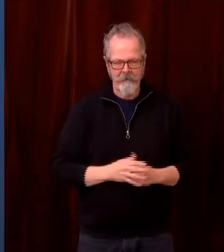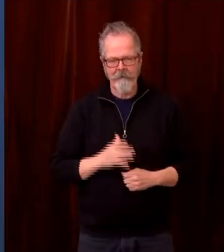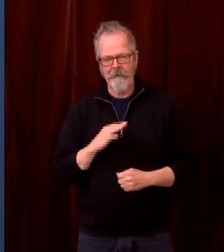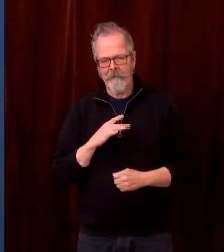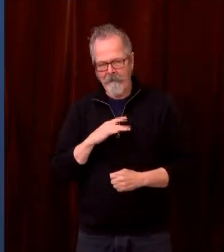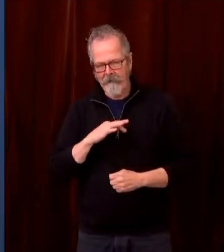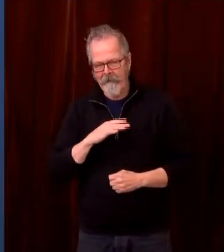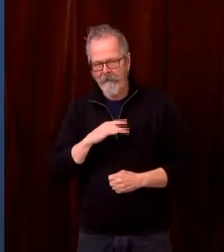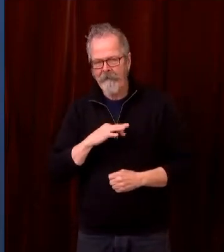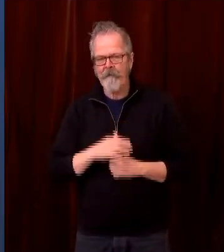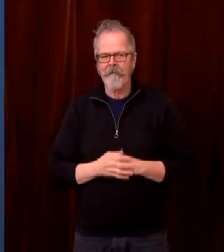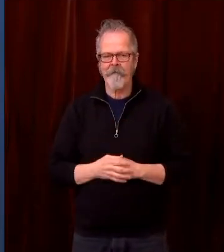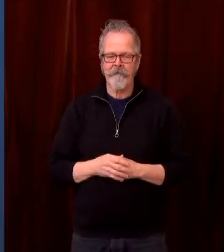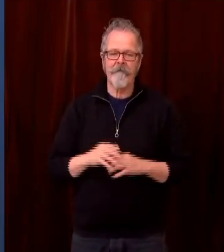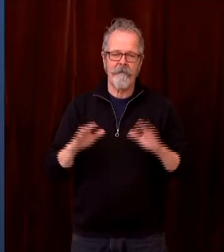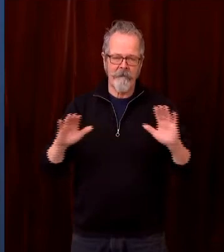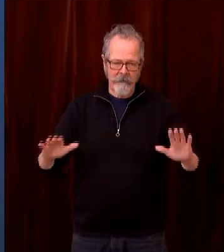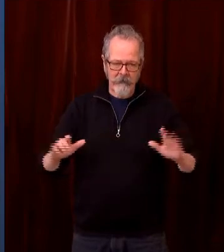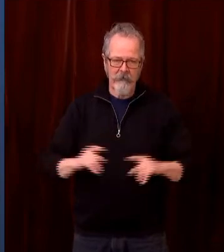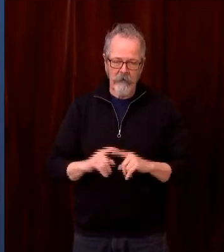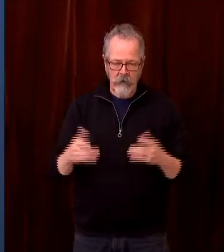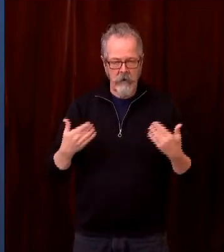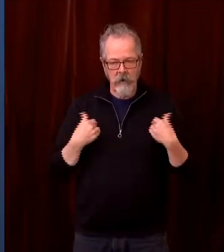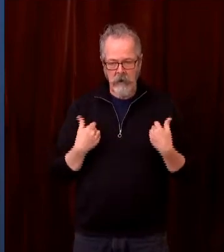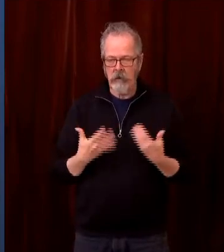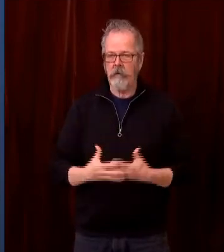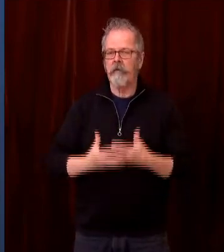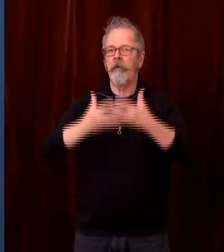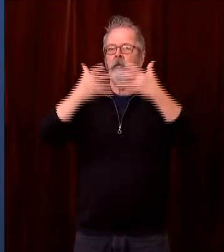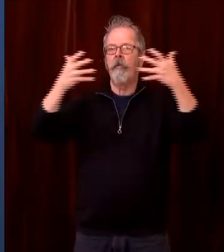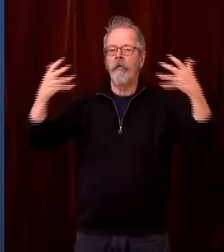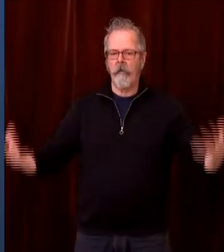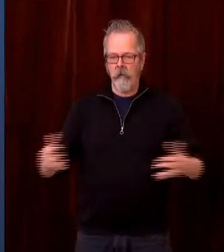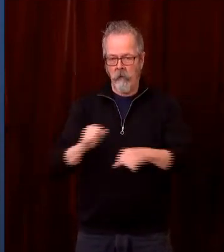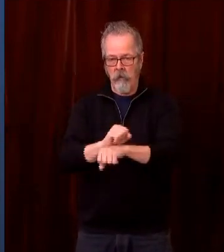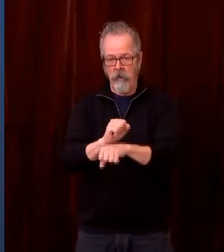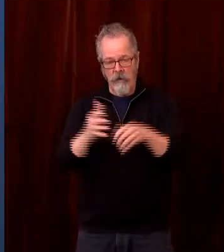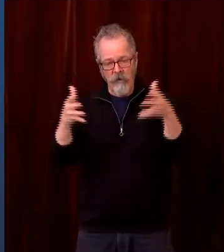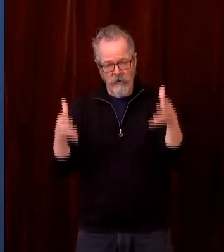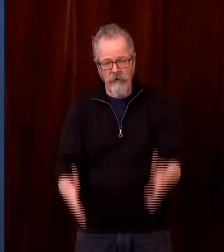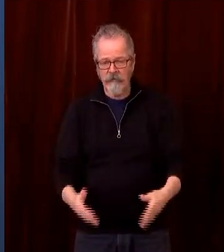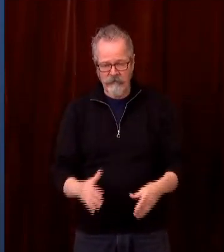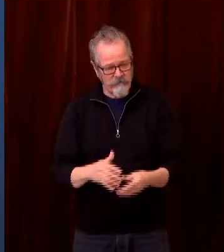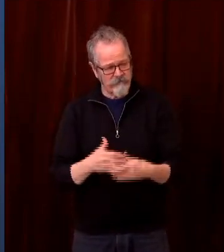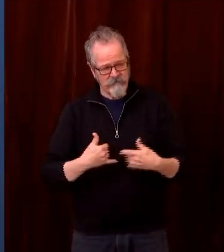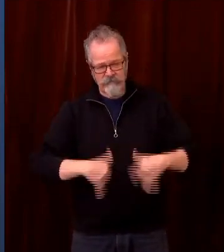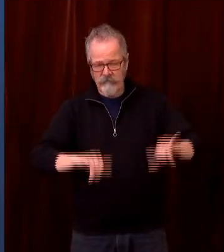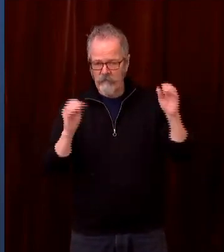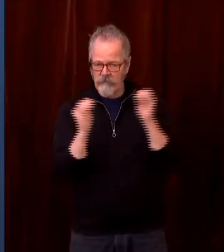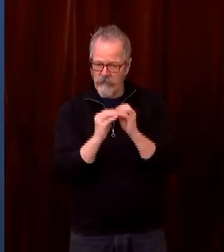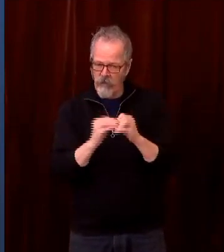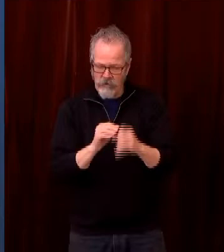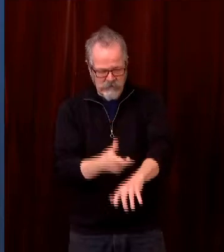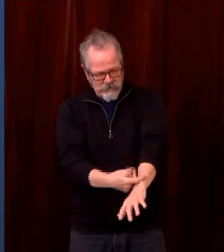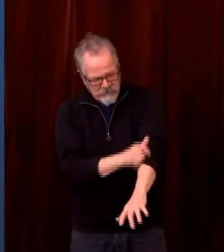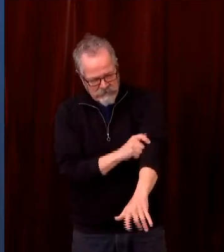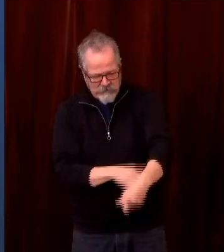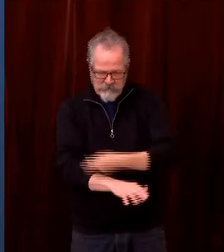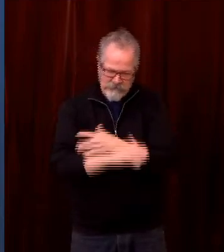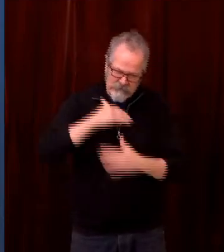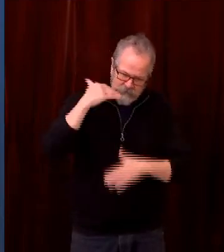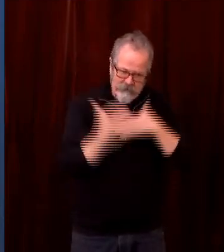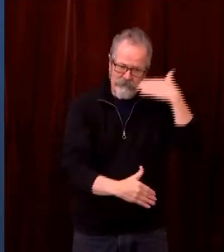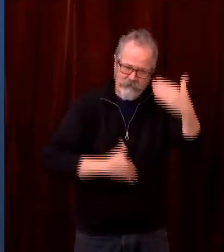people we need to vaccinate. There are hundreds of thousands of people, obviously, that are eligible